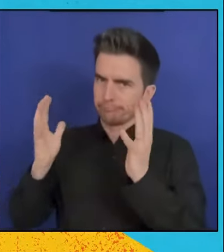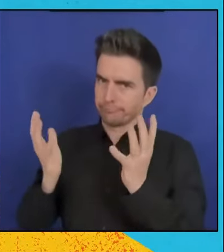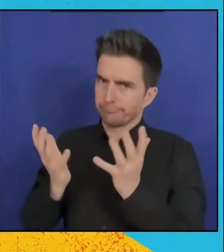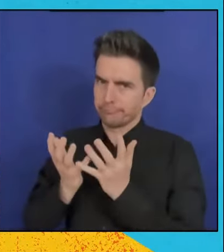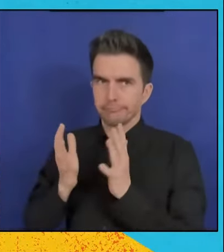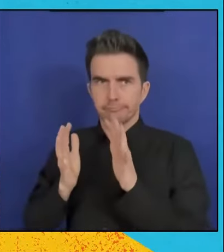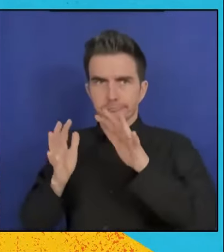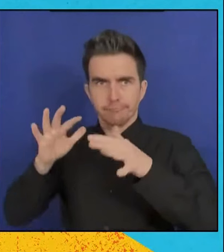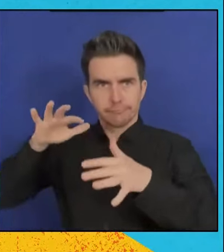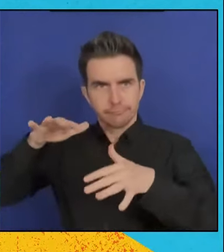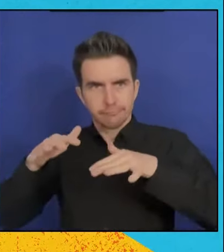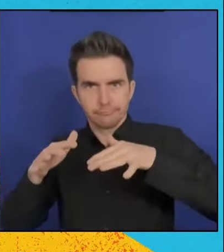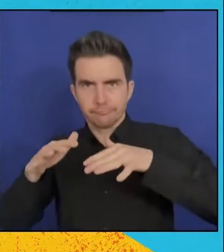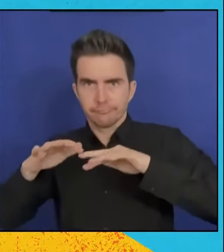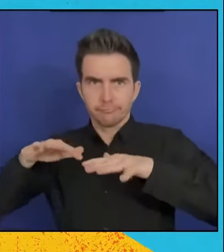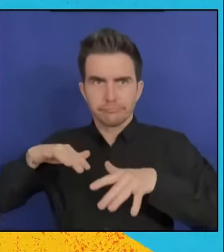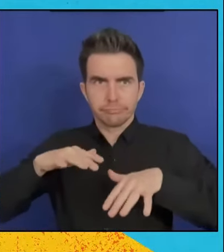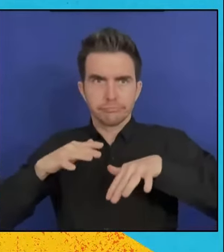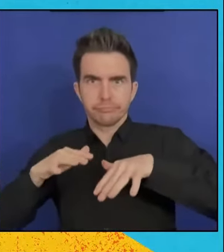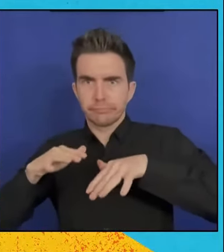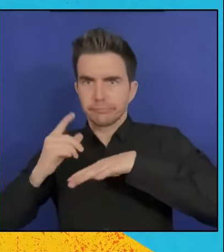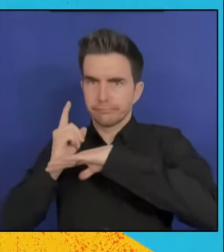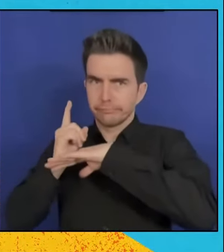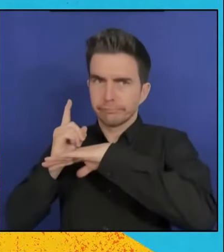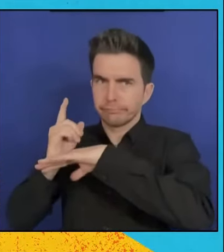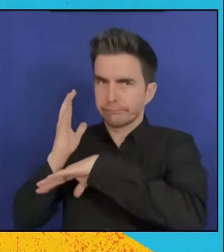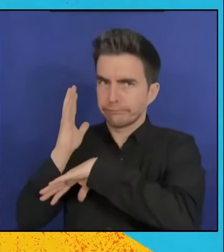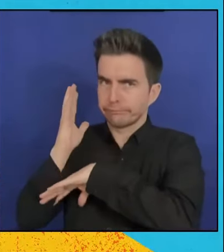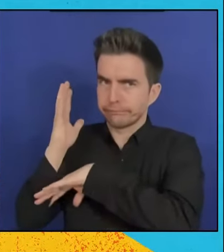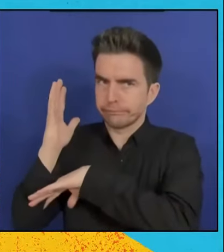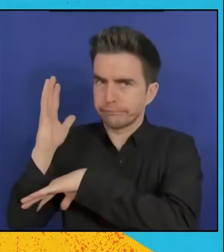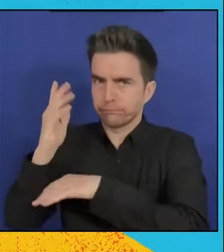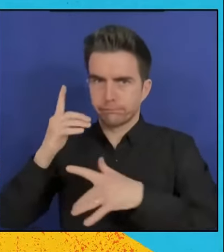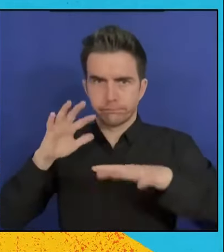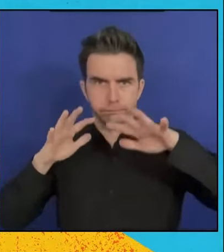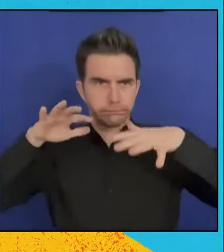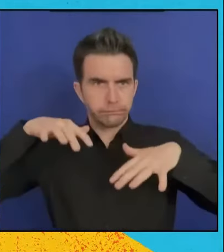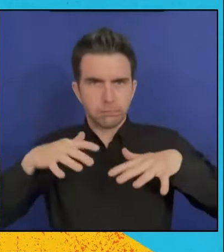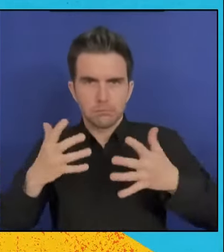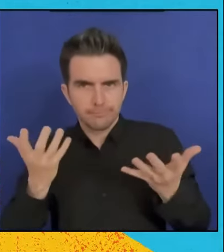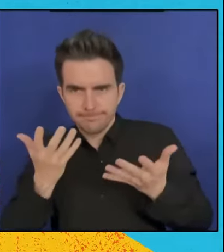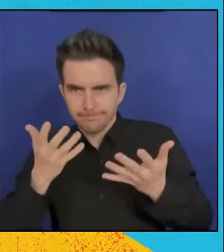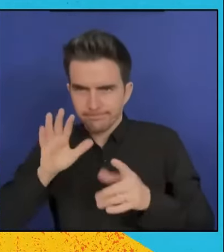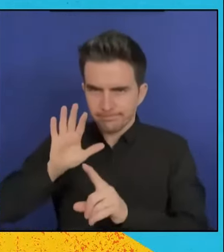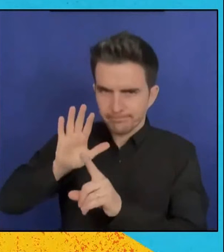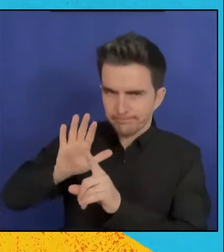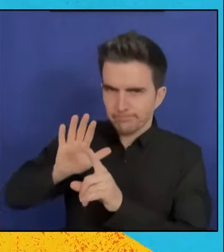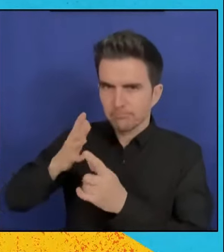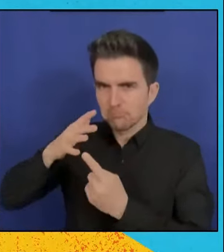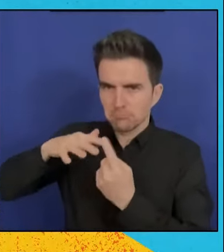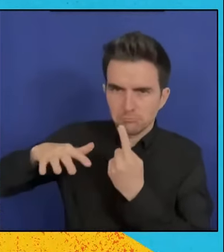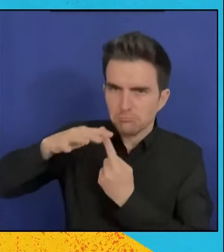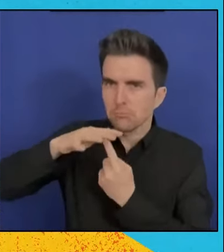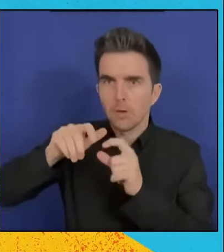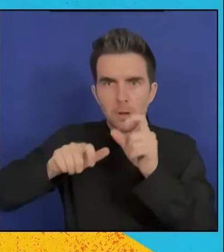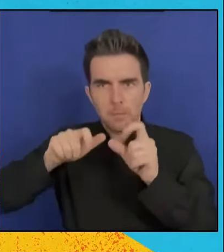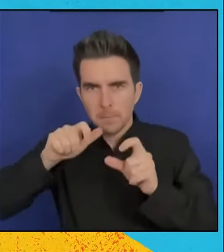I'm going to give the microphone to them soon, just making sure that everyone have gotten him or herself, themselves a